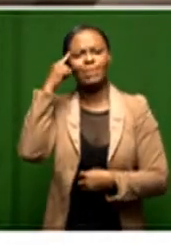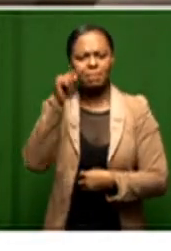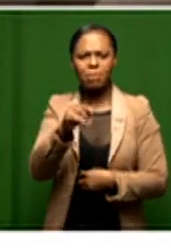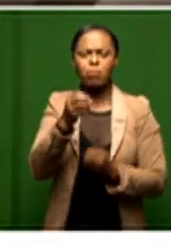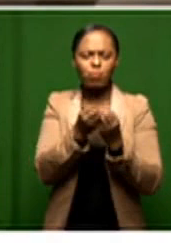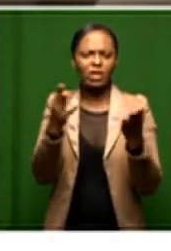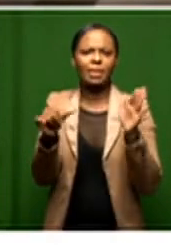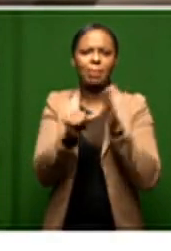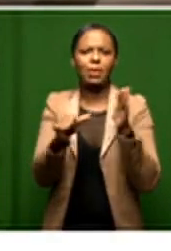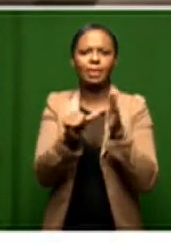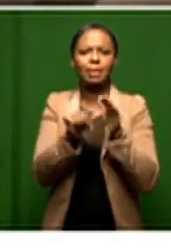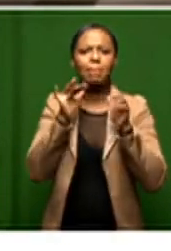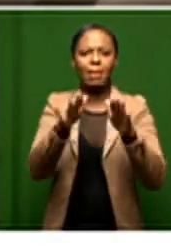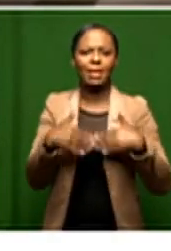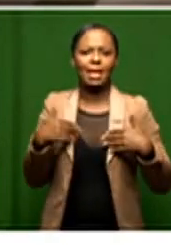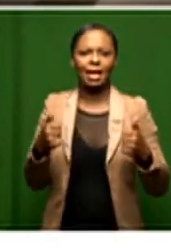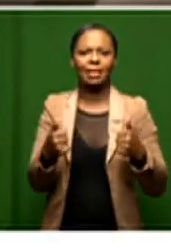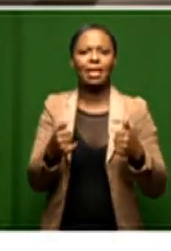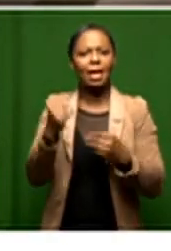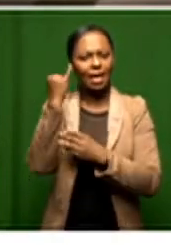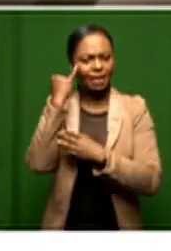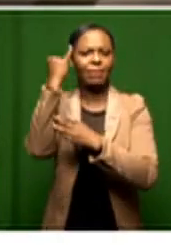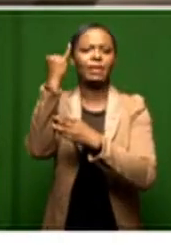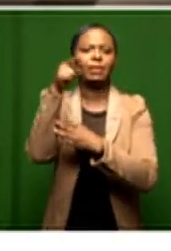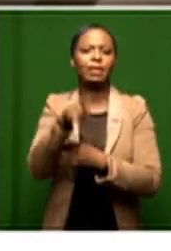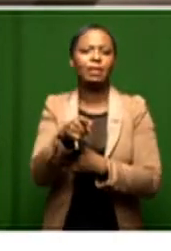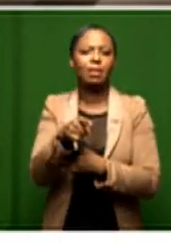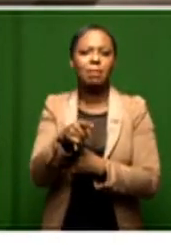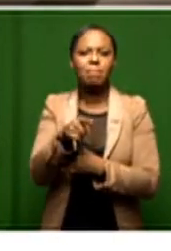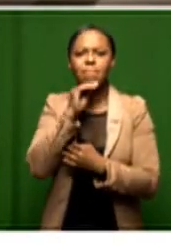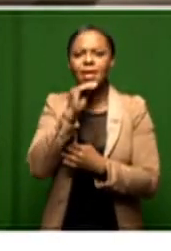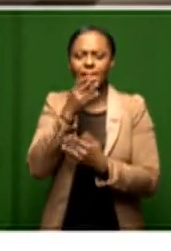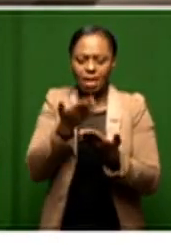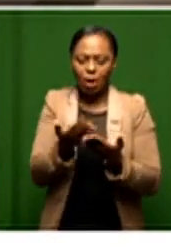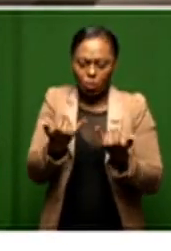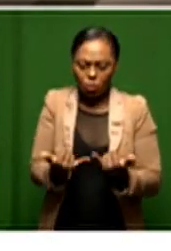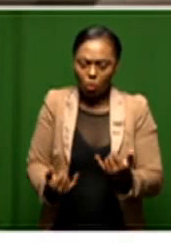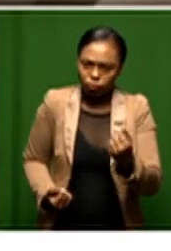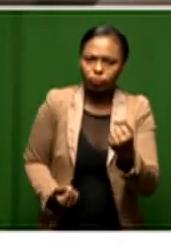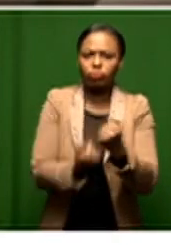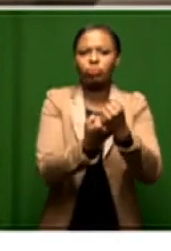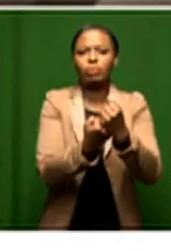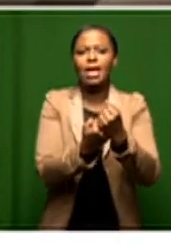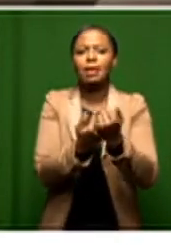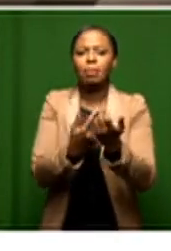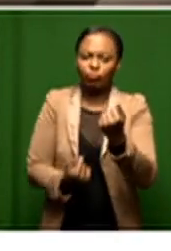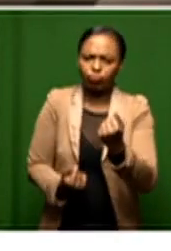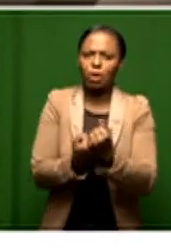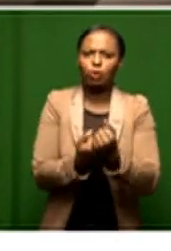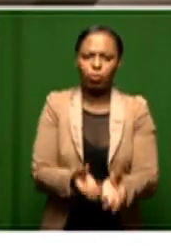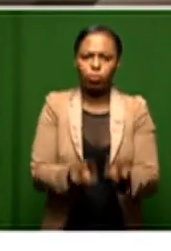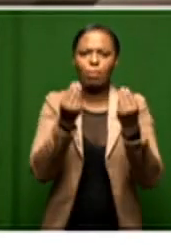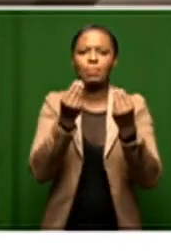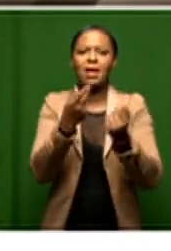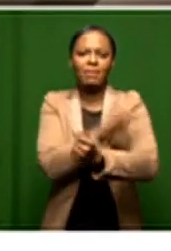most important public health interventions of the century. We would want nothing more than to get vaccination for our members and,